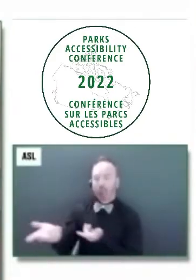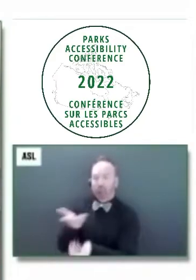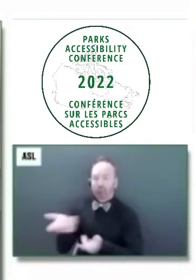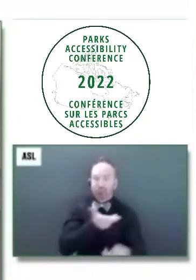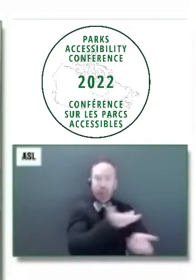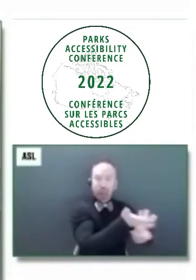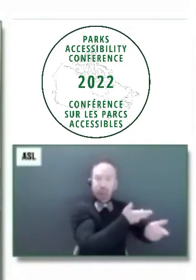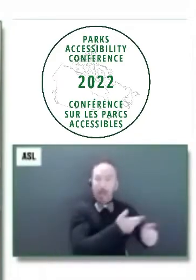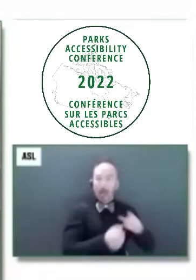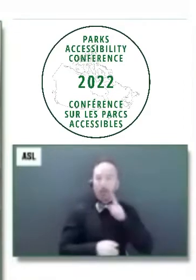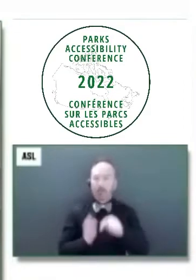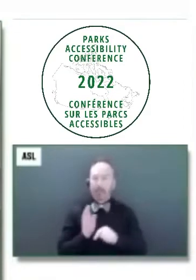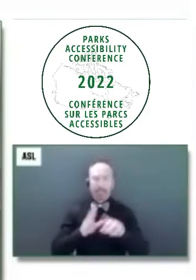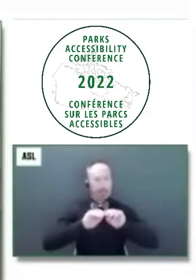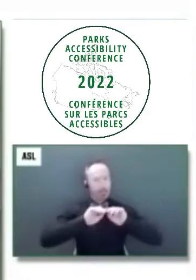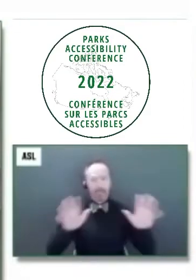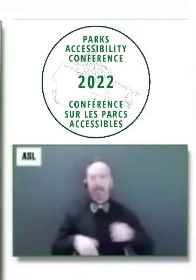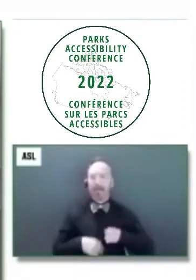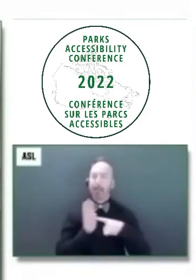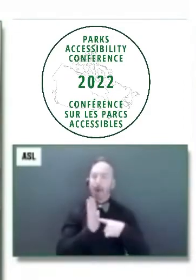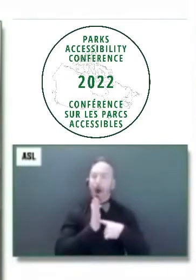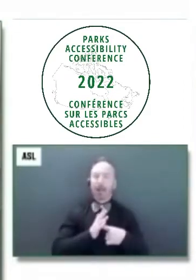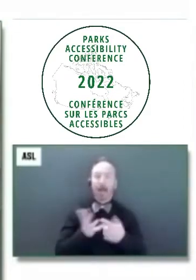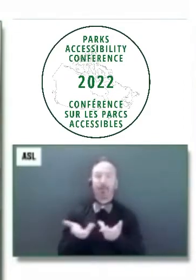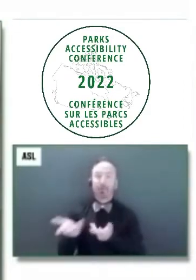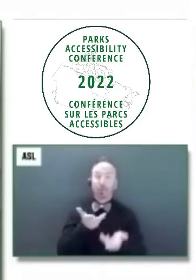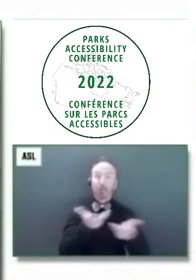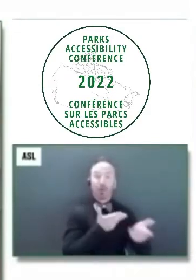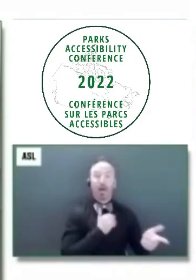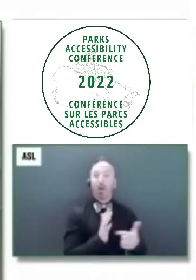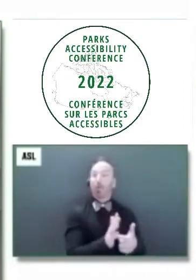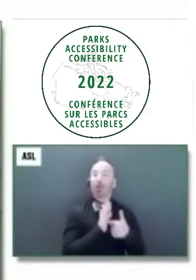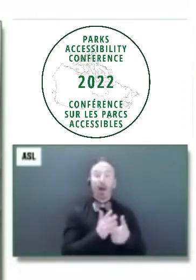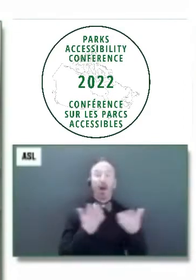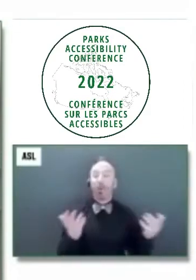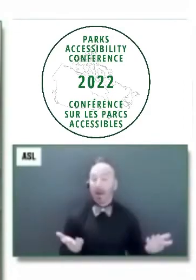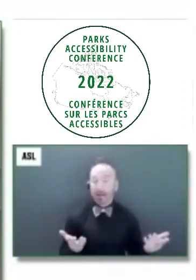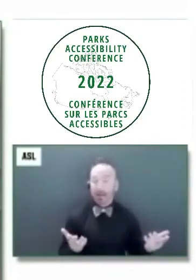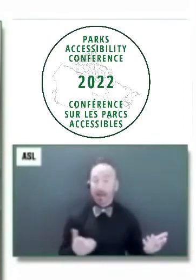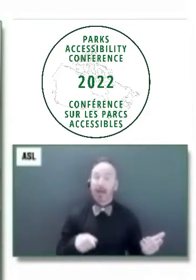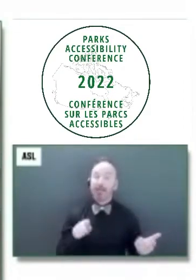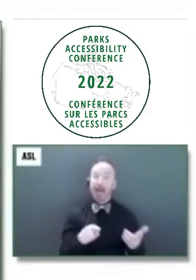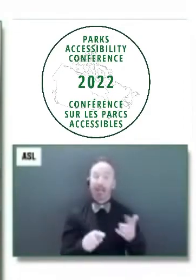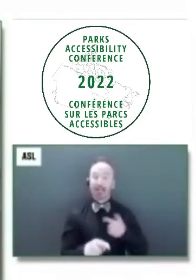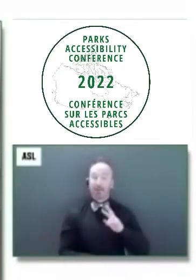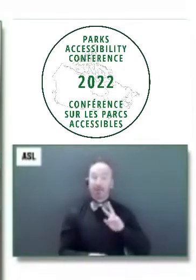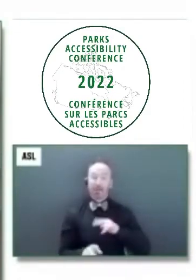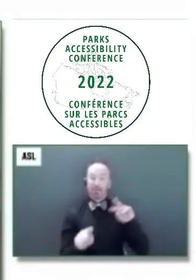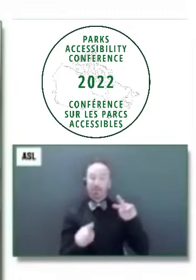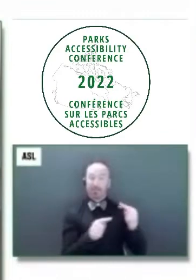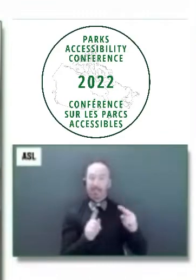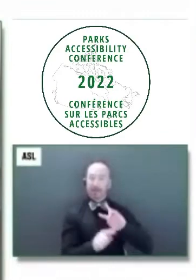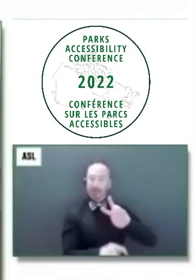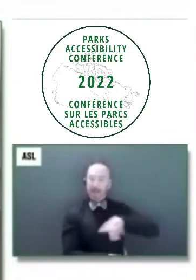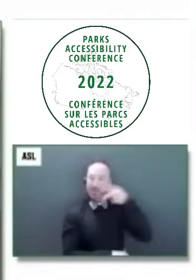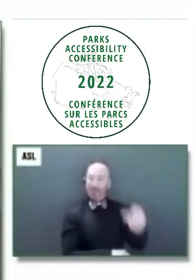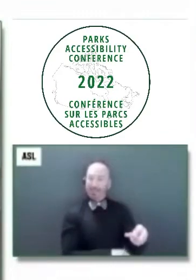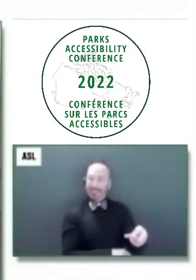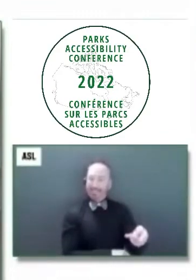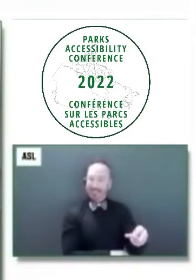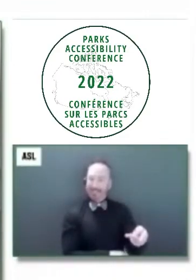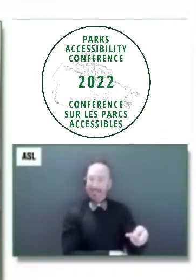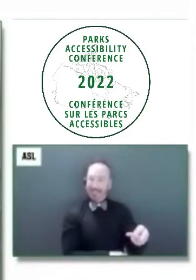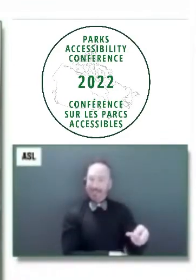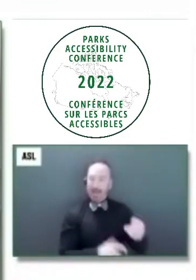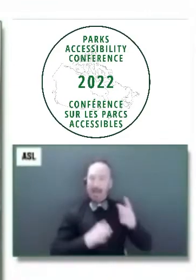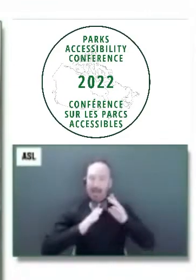universal design of social interaction requires us to put ourselves in the perspective of the other person: customer service agent to customer, service